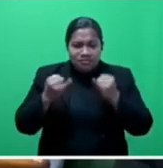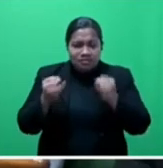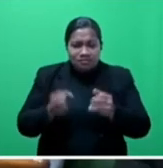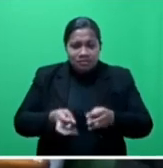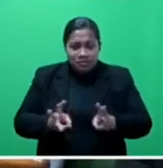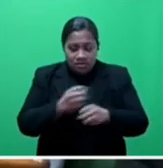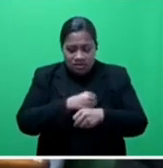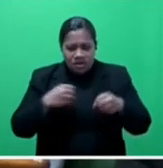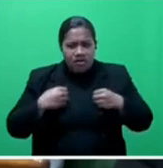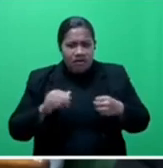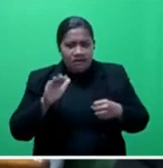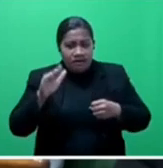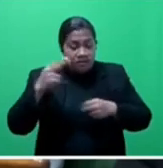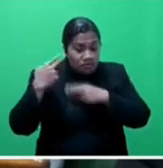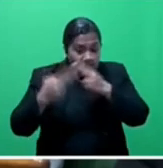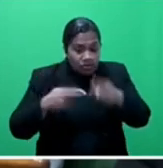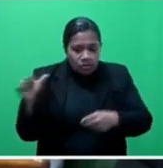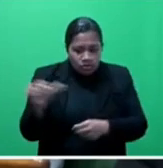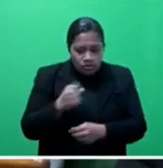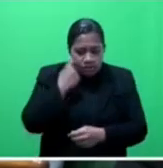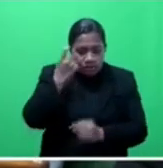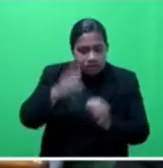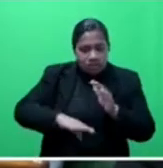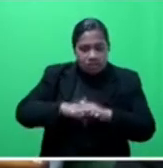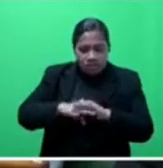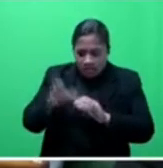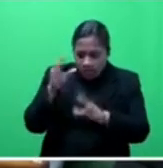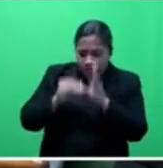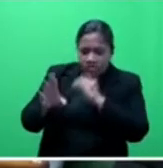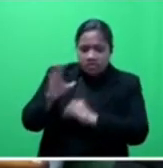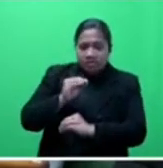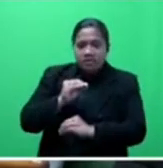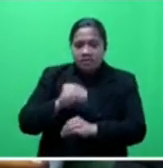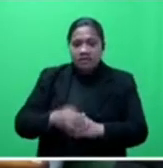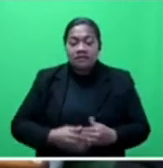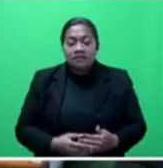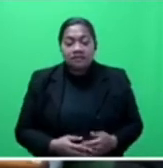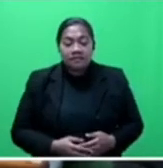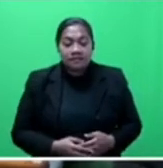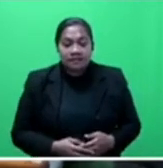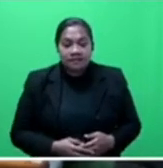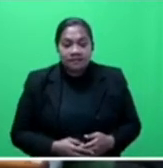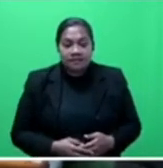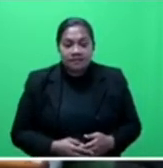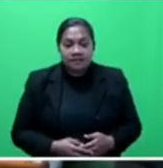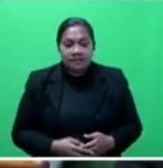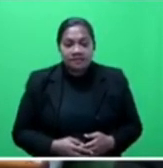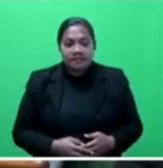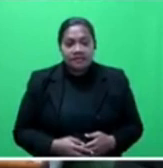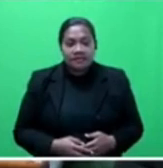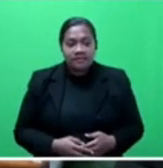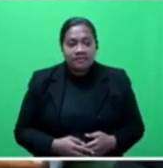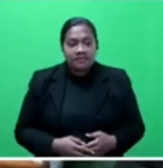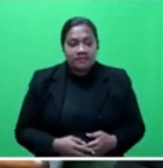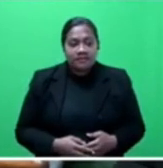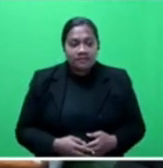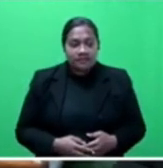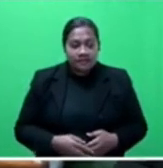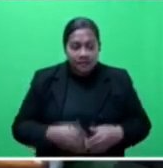future generations must be wary of and learn from. Mr. Speaker, those